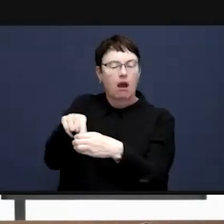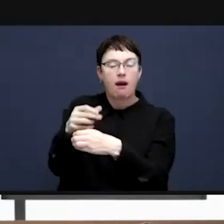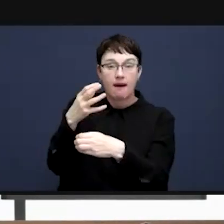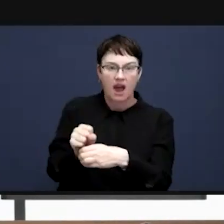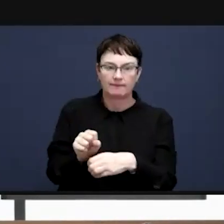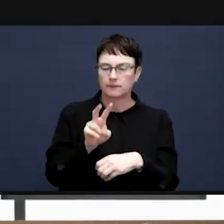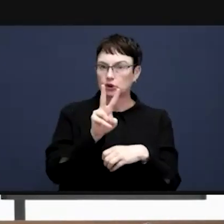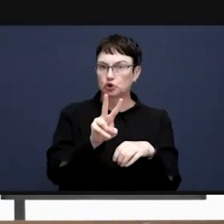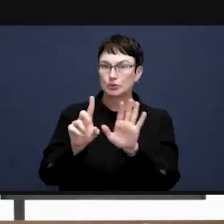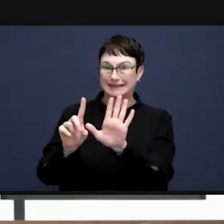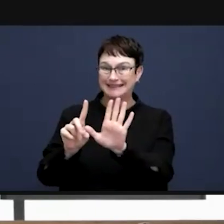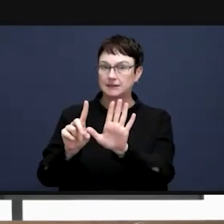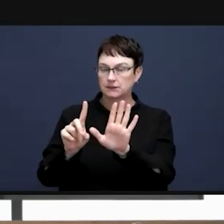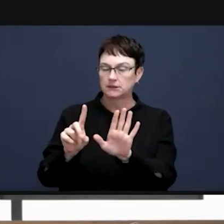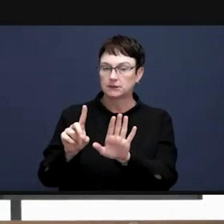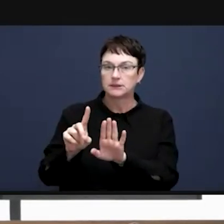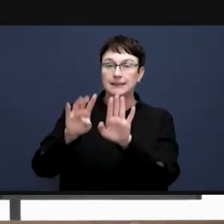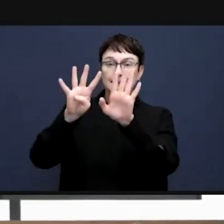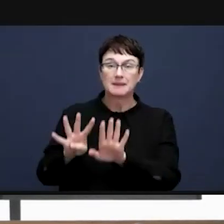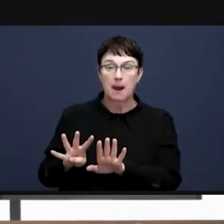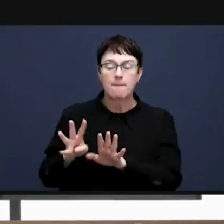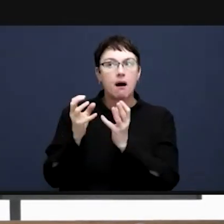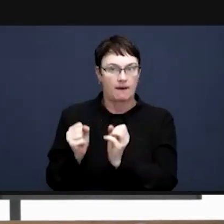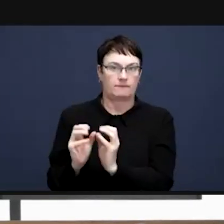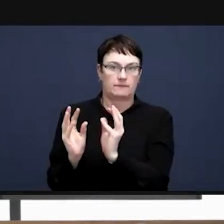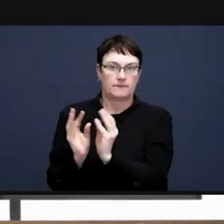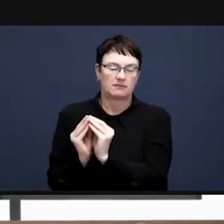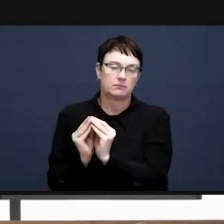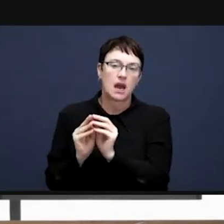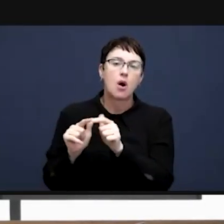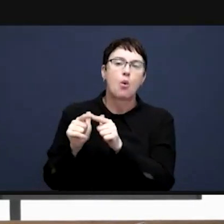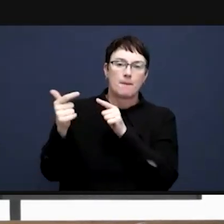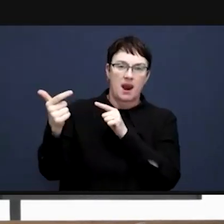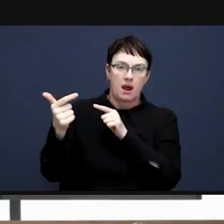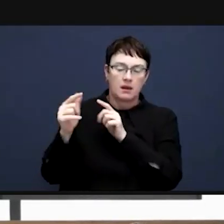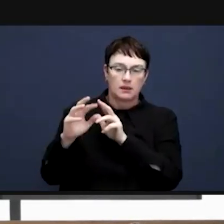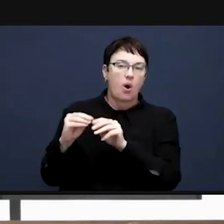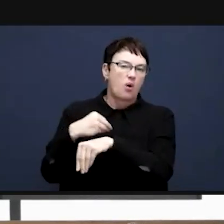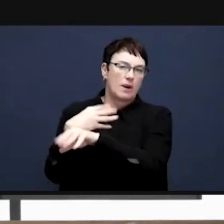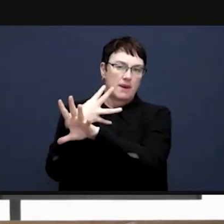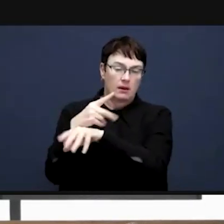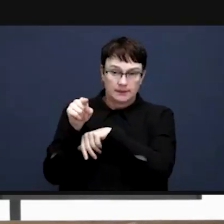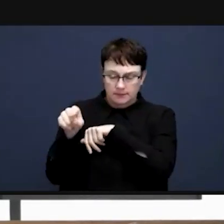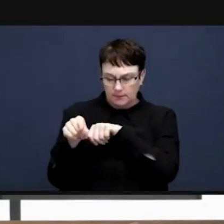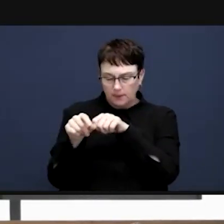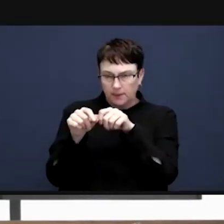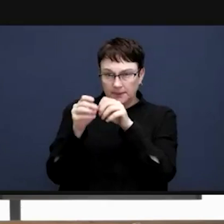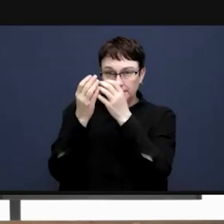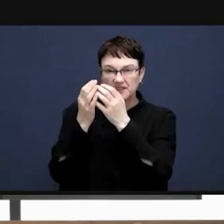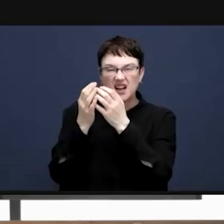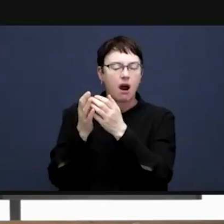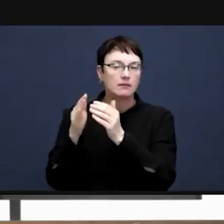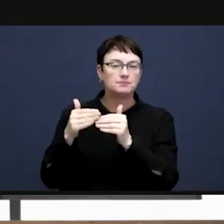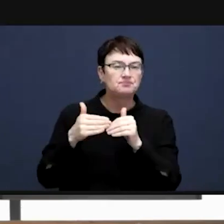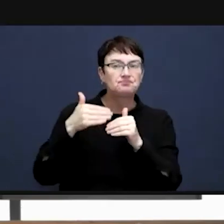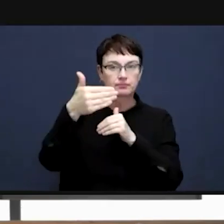so later this week, on accessible PDFs, a webinar, a free event. On the 1st of October, IAAP EU has the